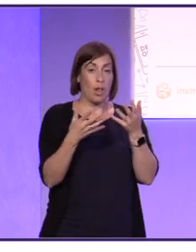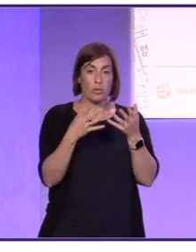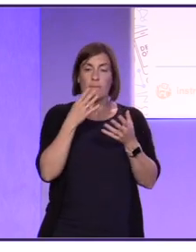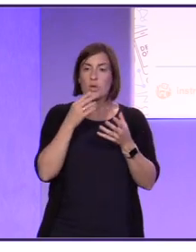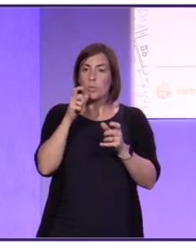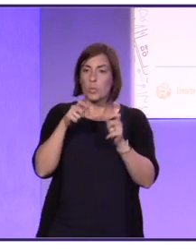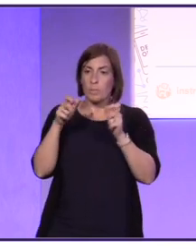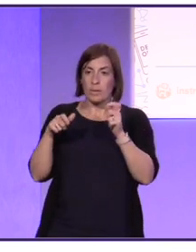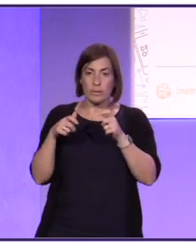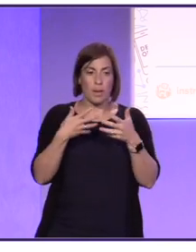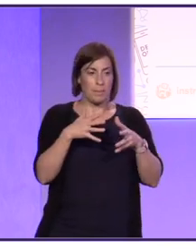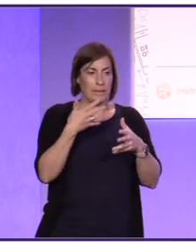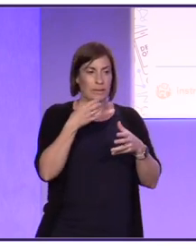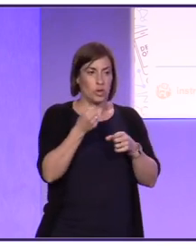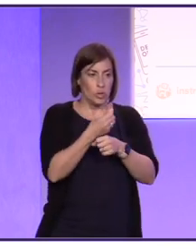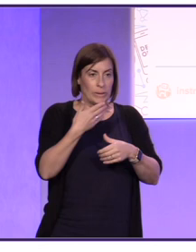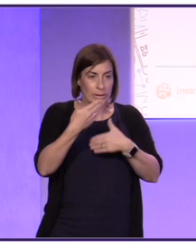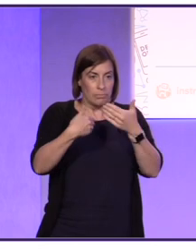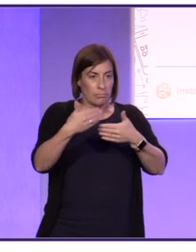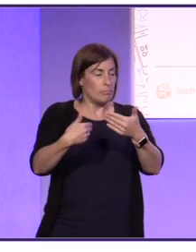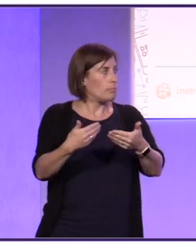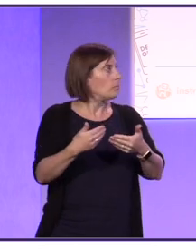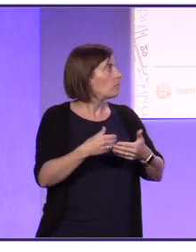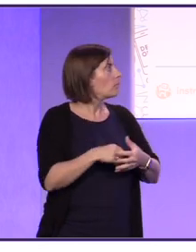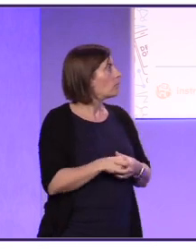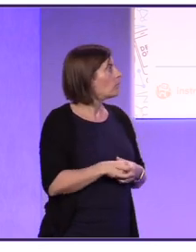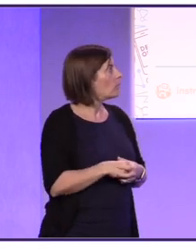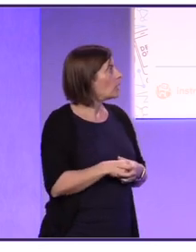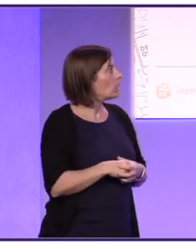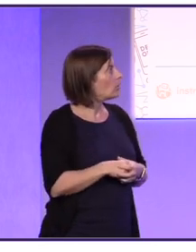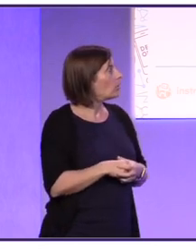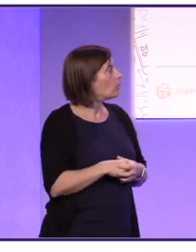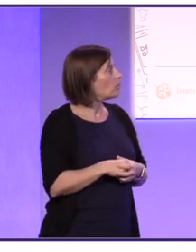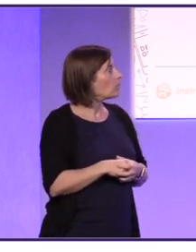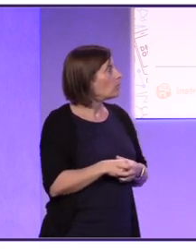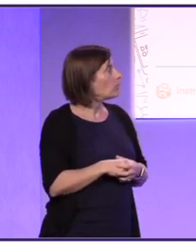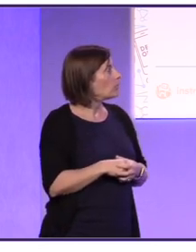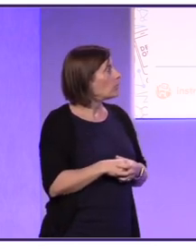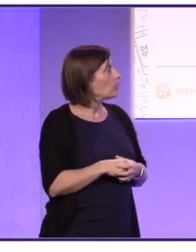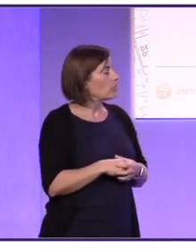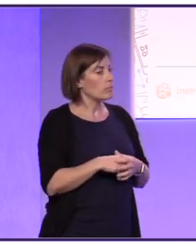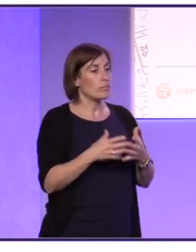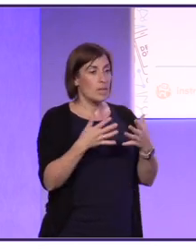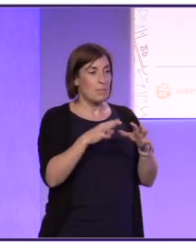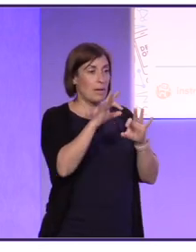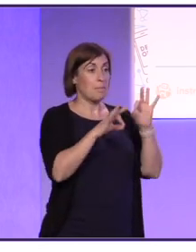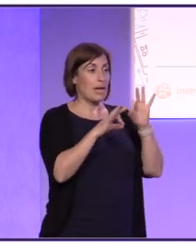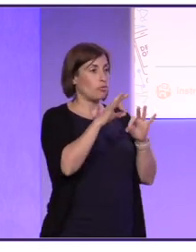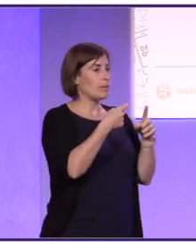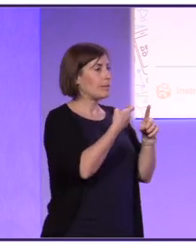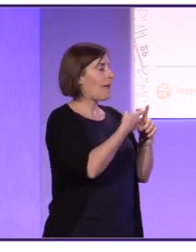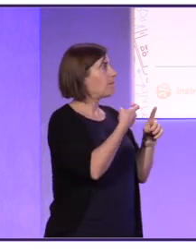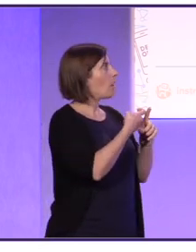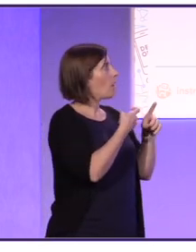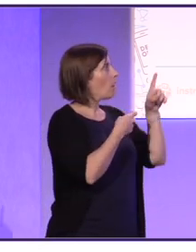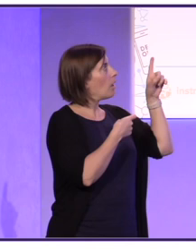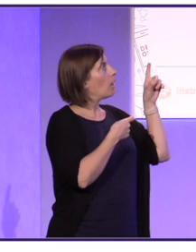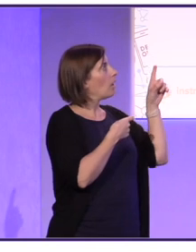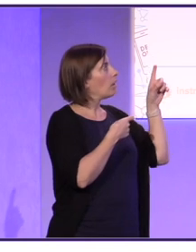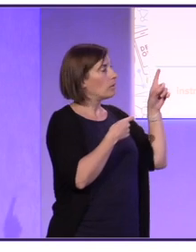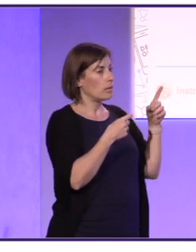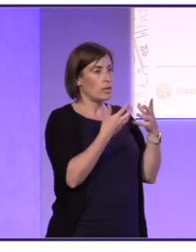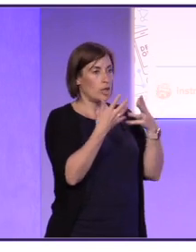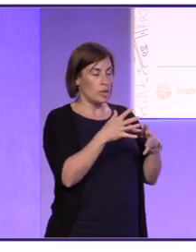off it and doing stuff with it. Now, we also take the metrics from Kafka, and when we start seeing that